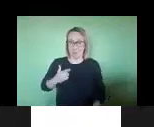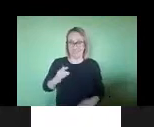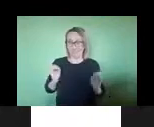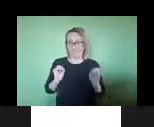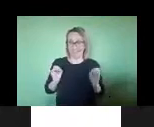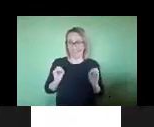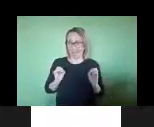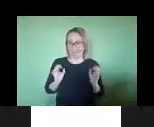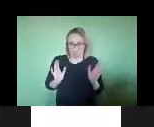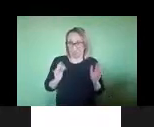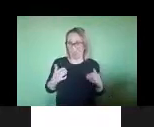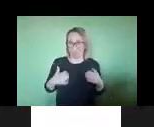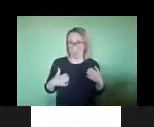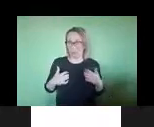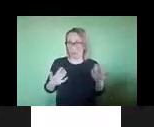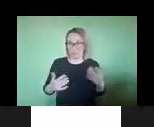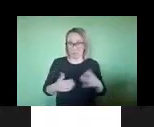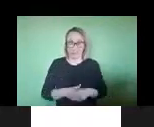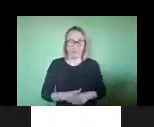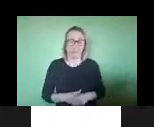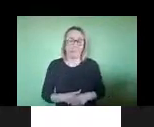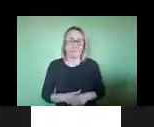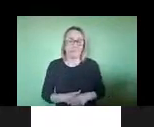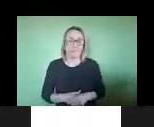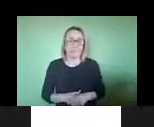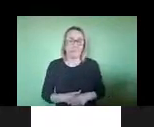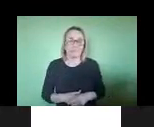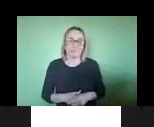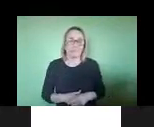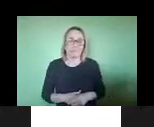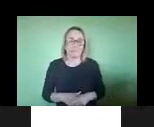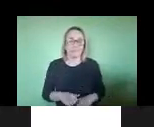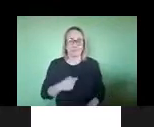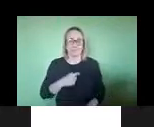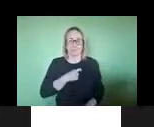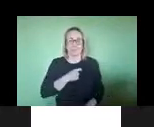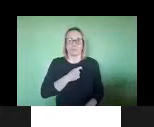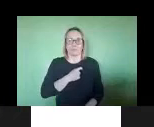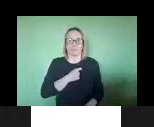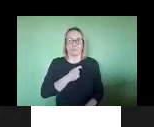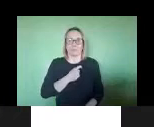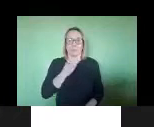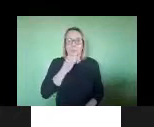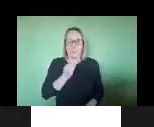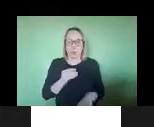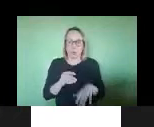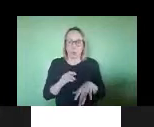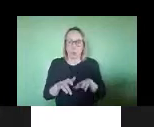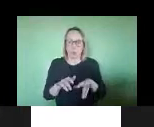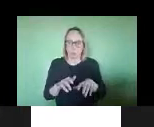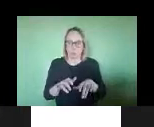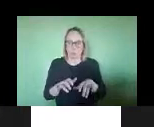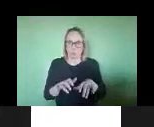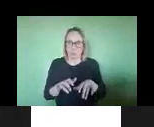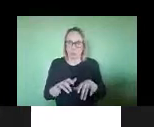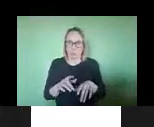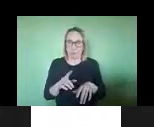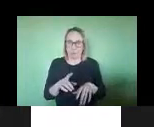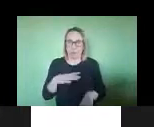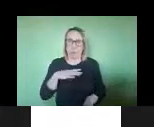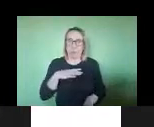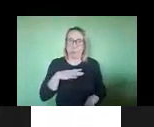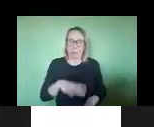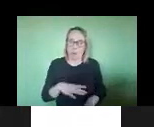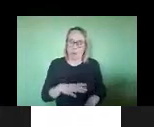the things I didn't want to do. But although I was really nervous around using the computer, but I really wanted